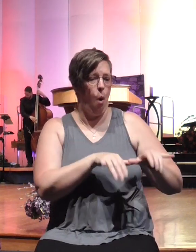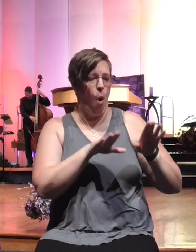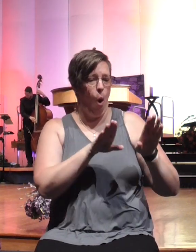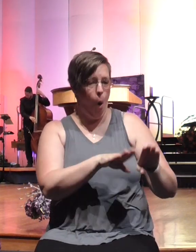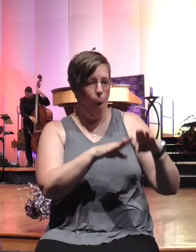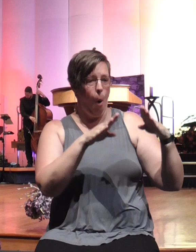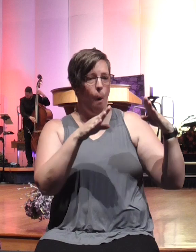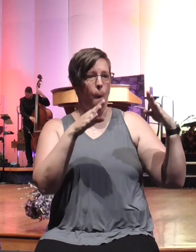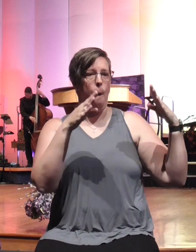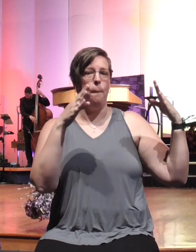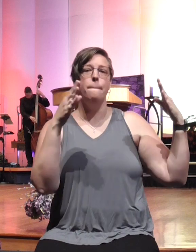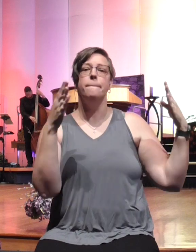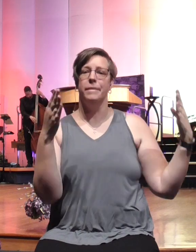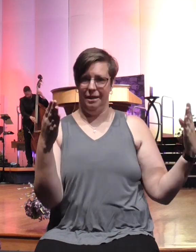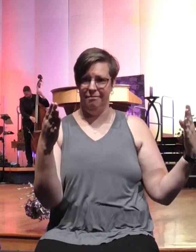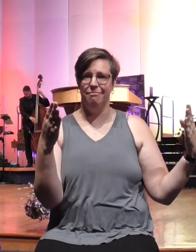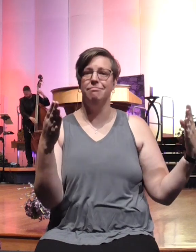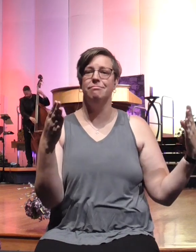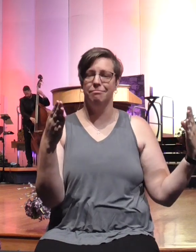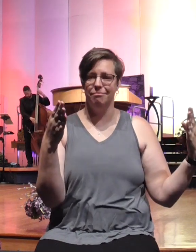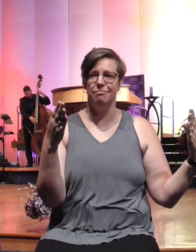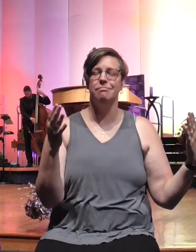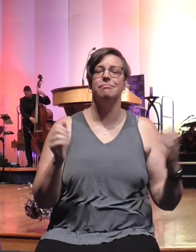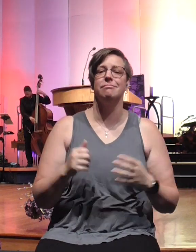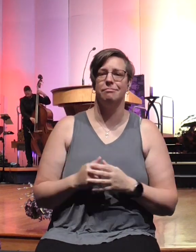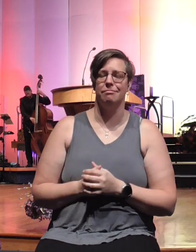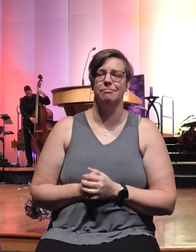opening again.